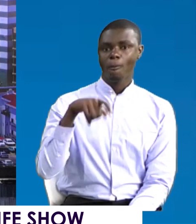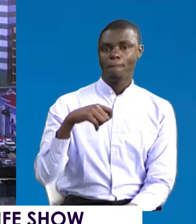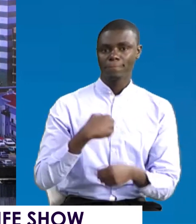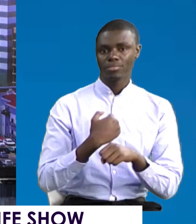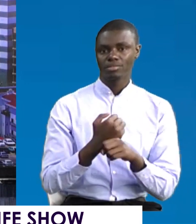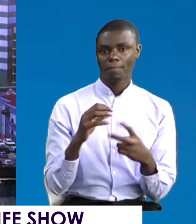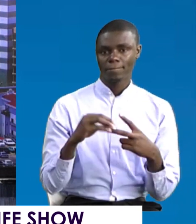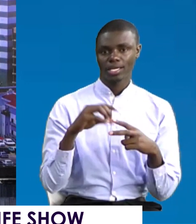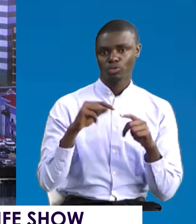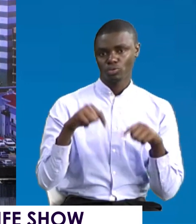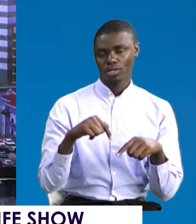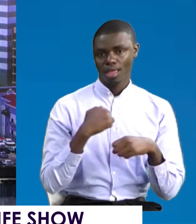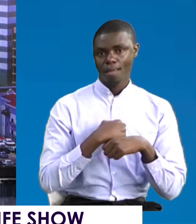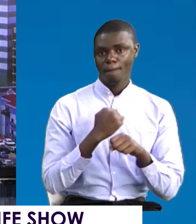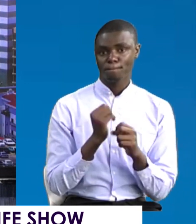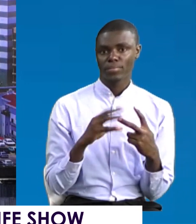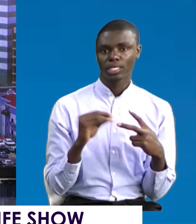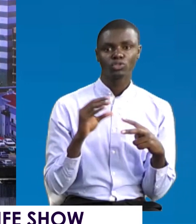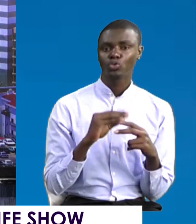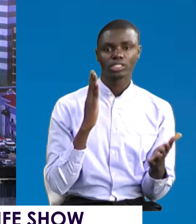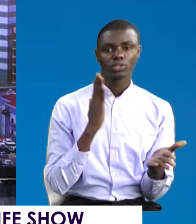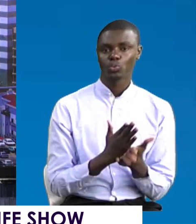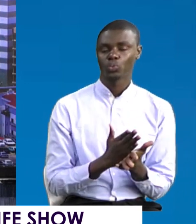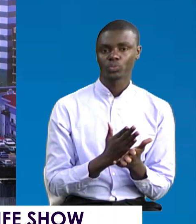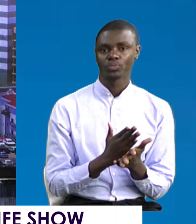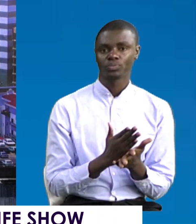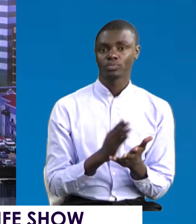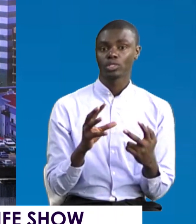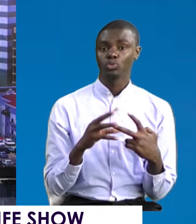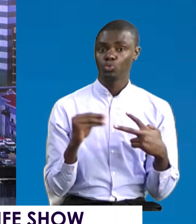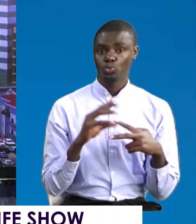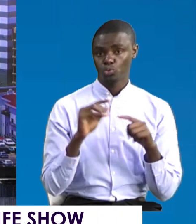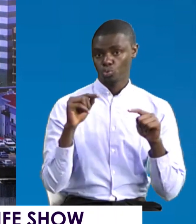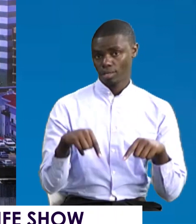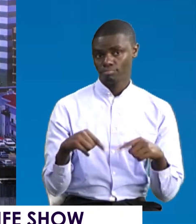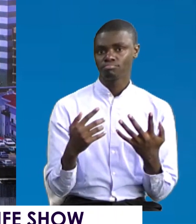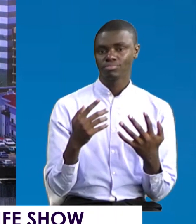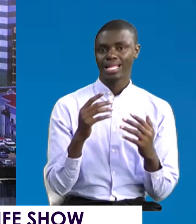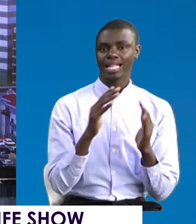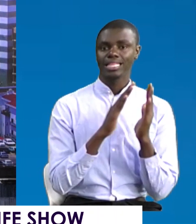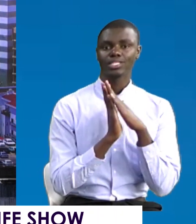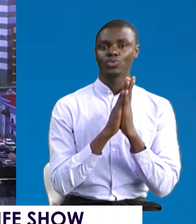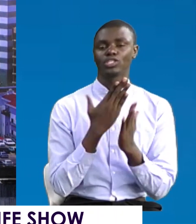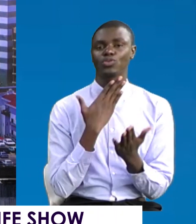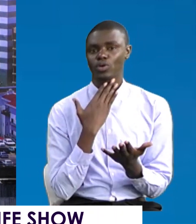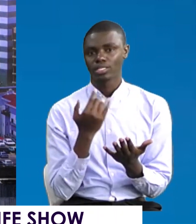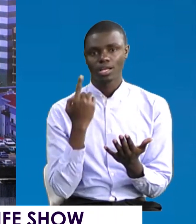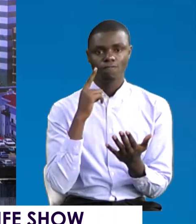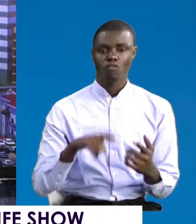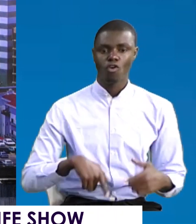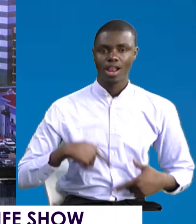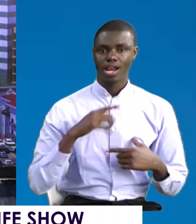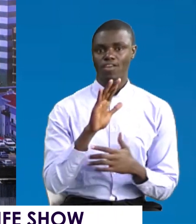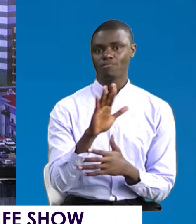choice today. Making choice is a fact. Choose today the kind of story you want for your